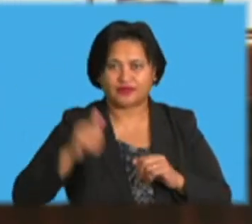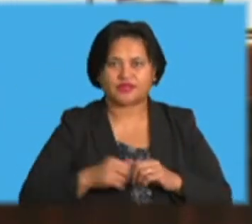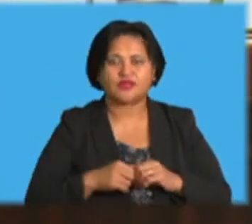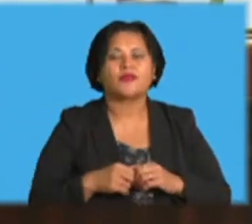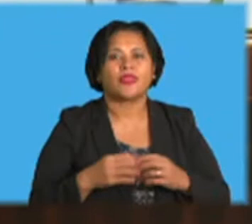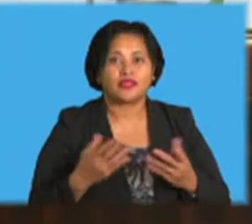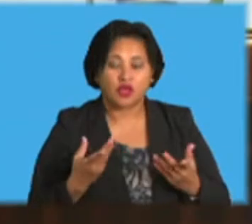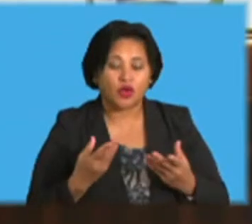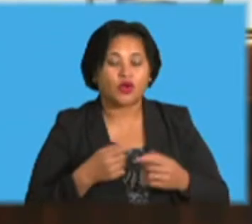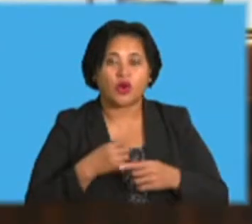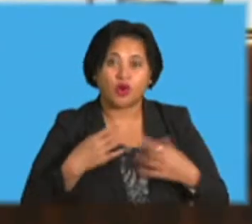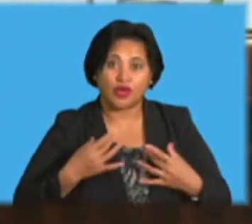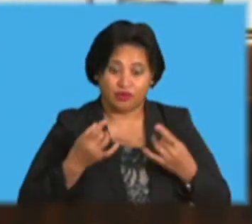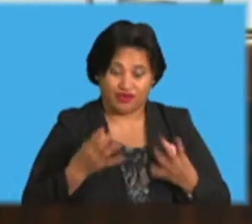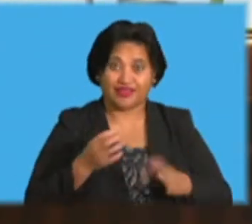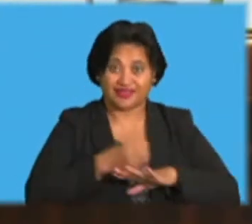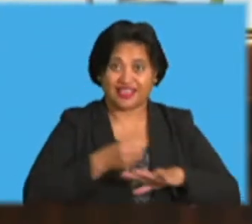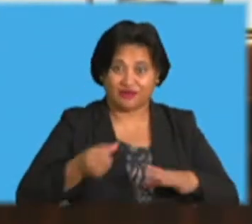the government provides